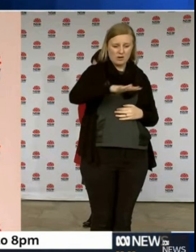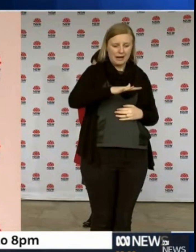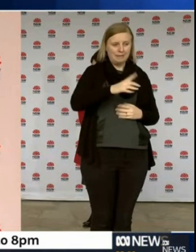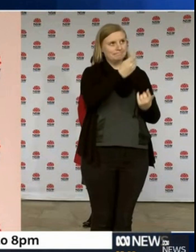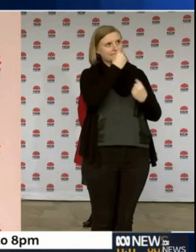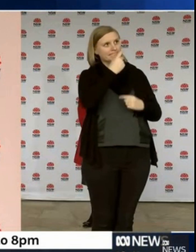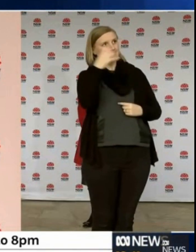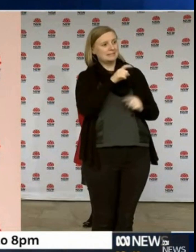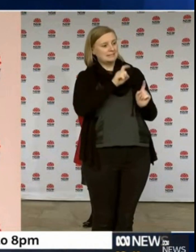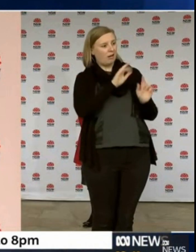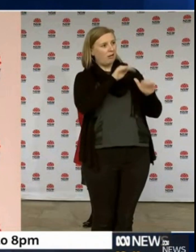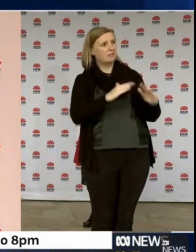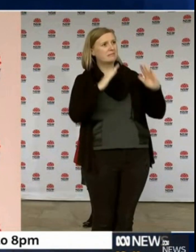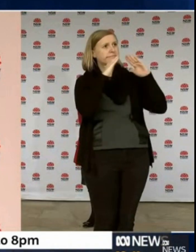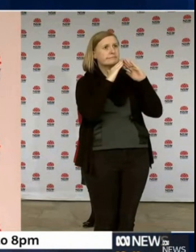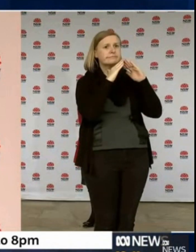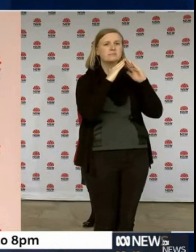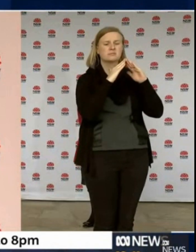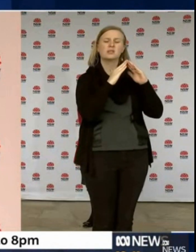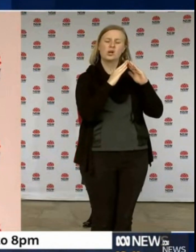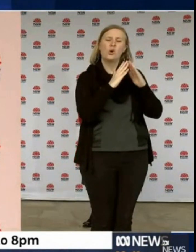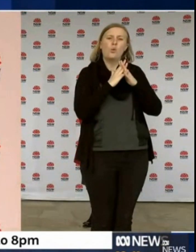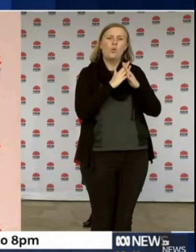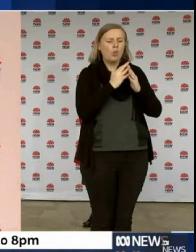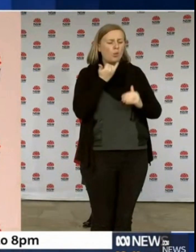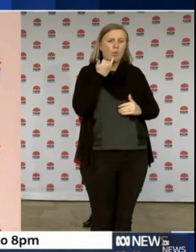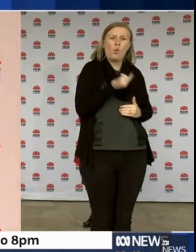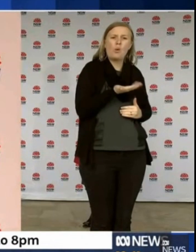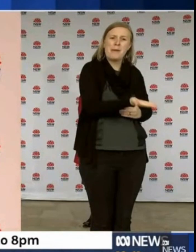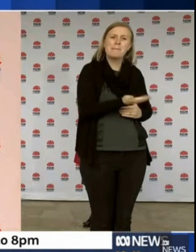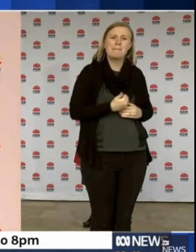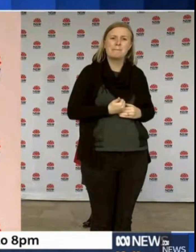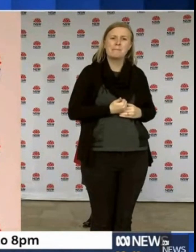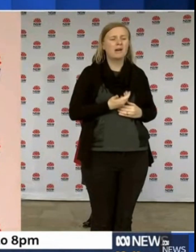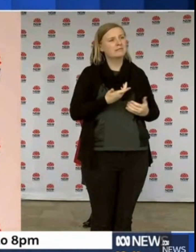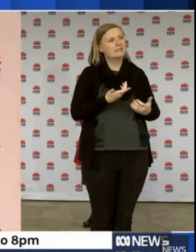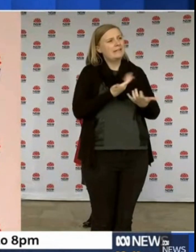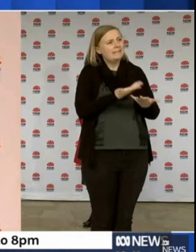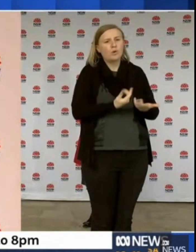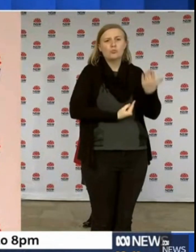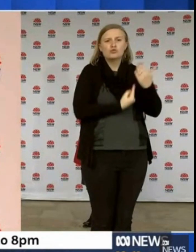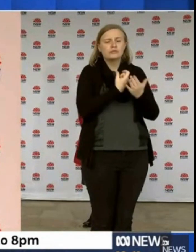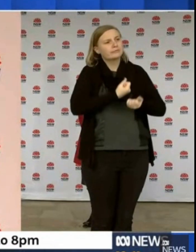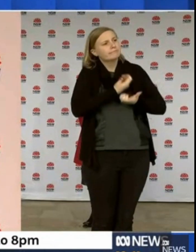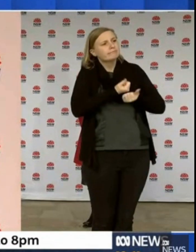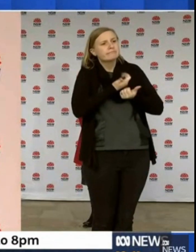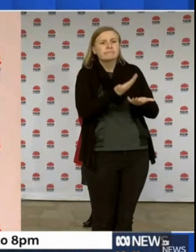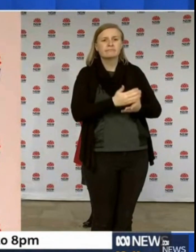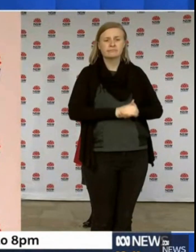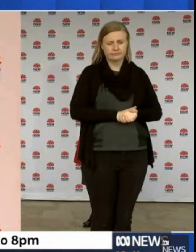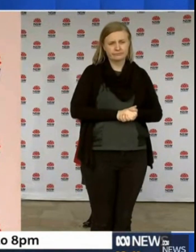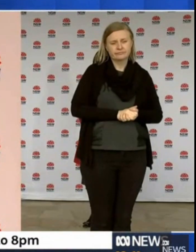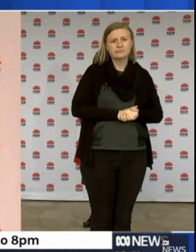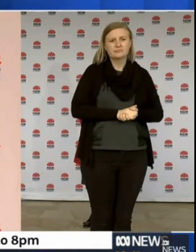relatives and keeping engaged with them. Now, if people are also providing care and support to those individuals and, for